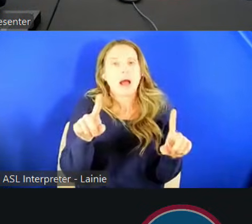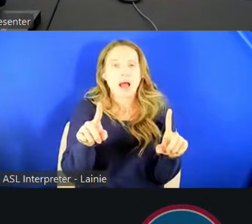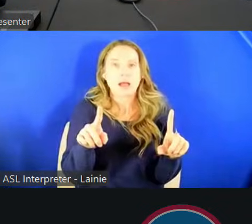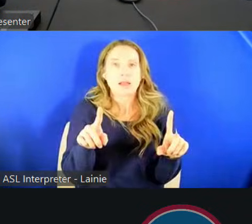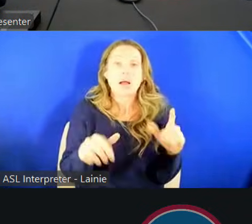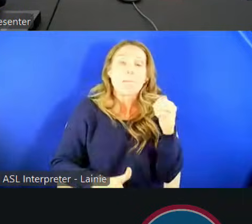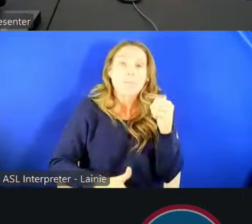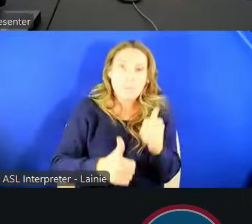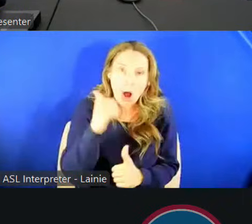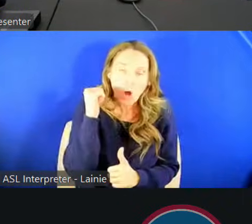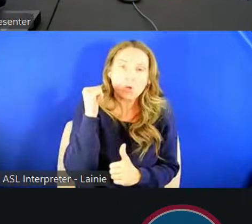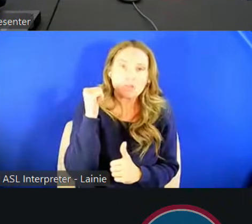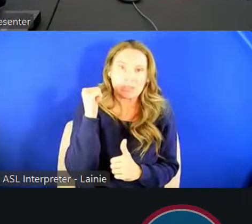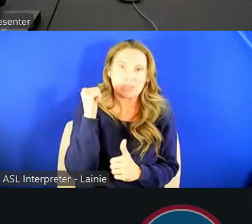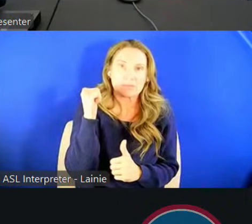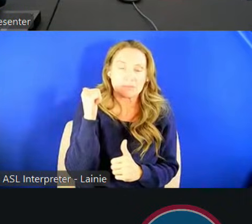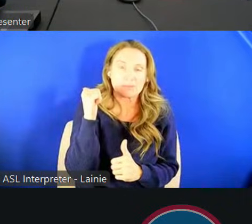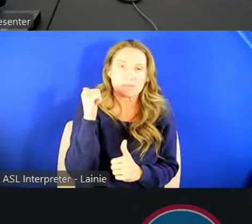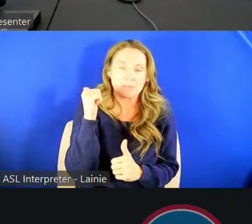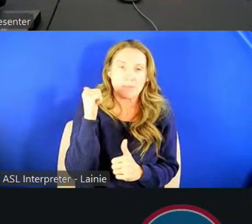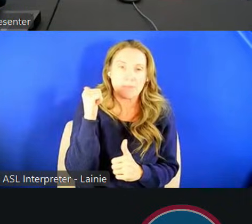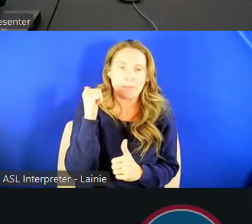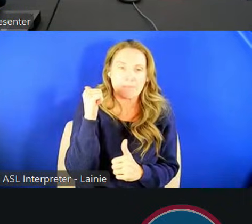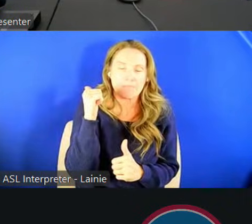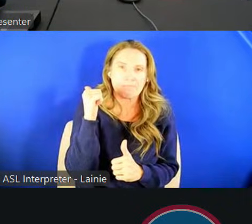vast majority of that,